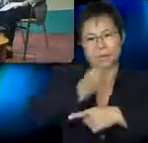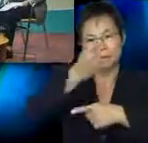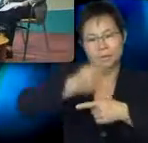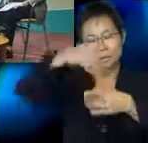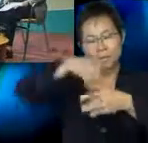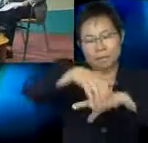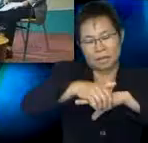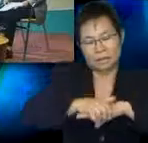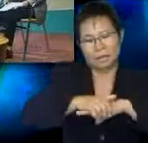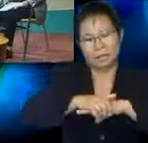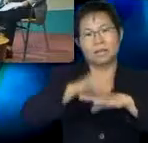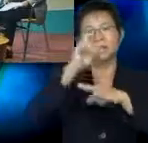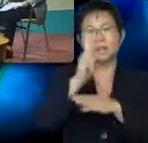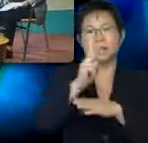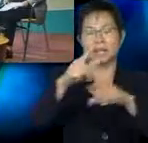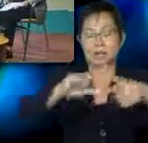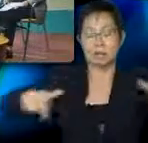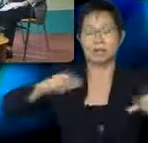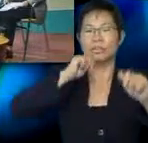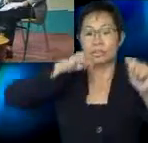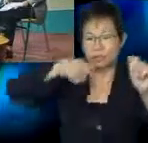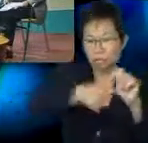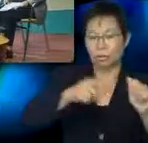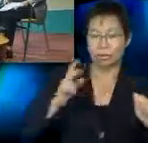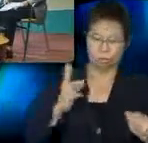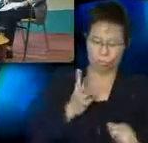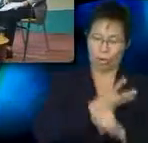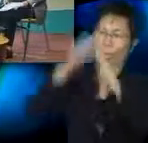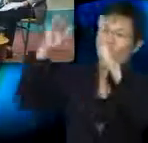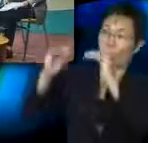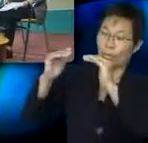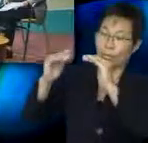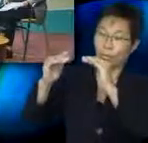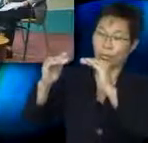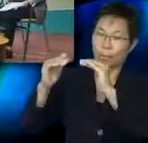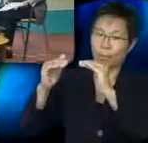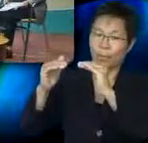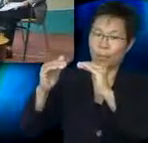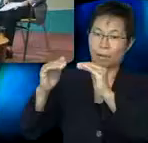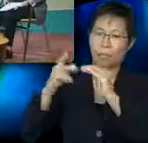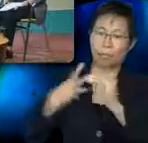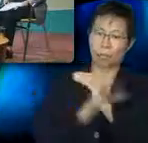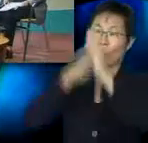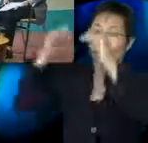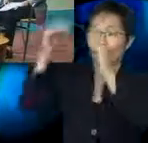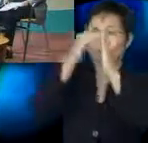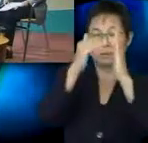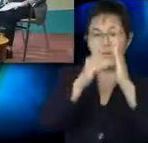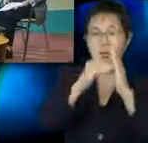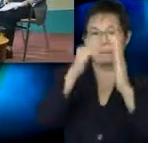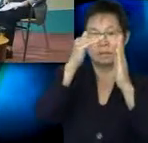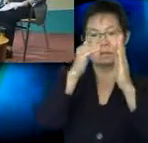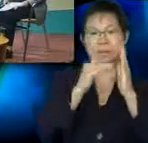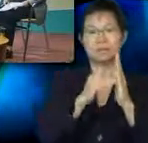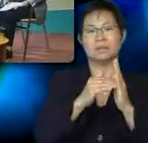Practices in English as a Second Language Instruction. We hope that the sessions that we have